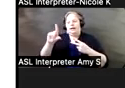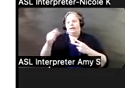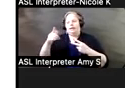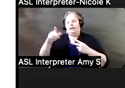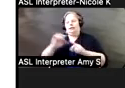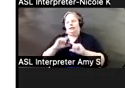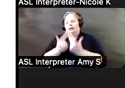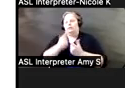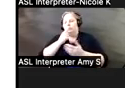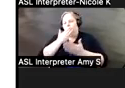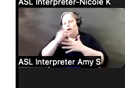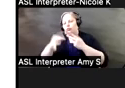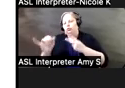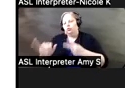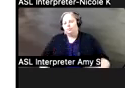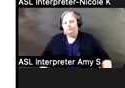using adaptive equipment.